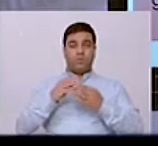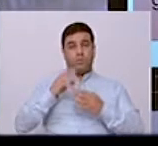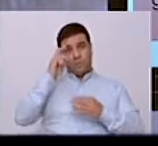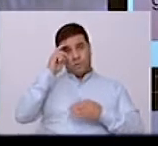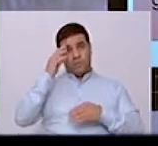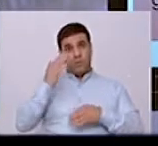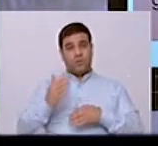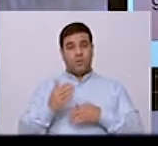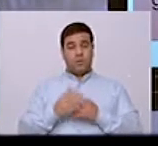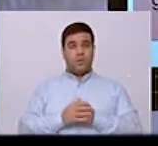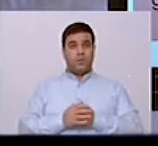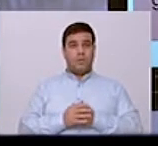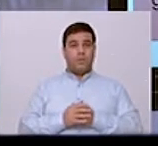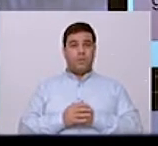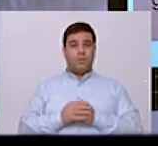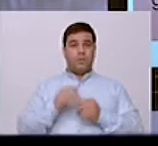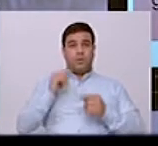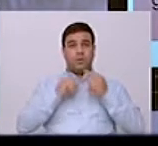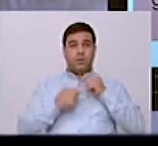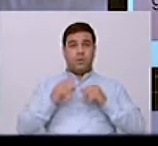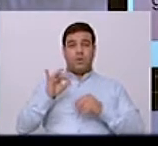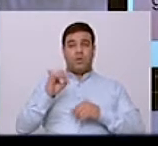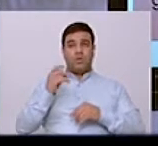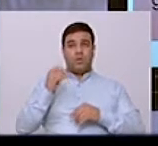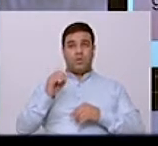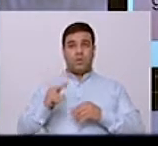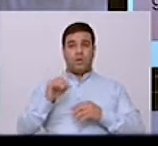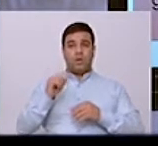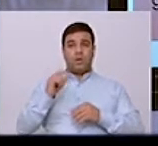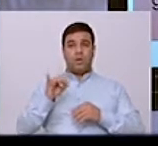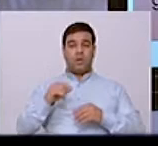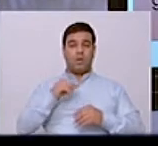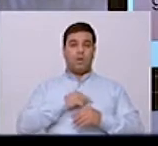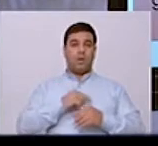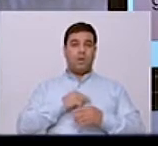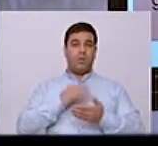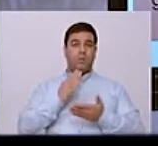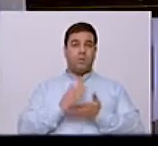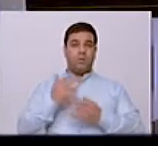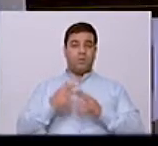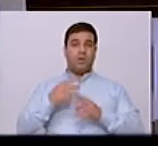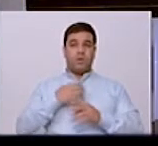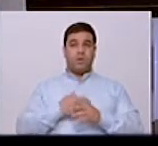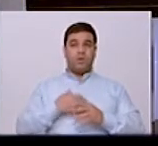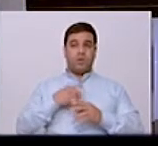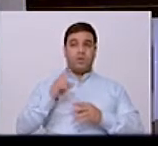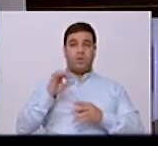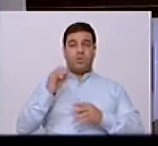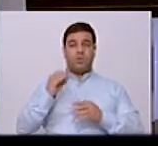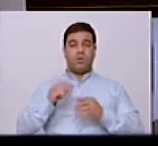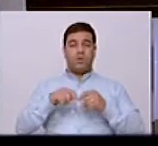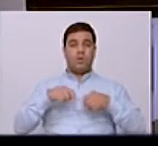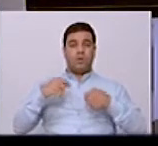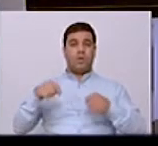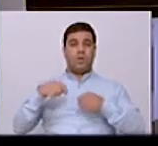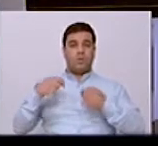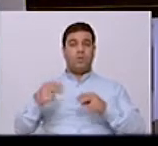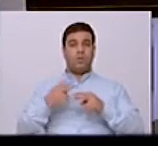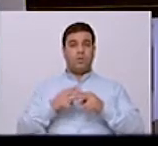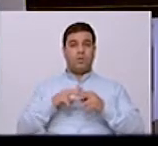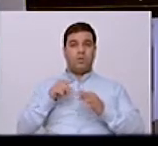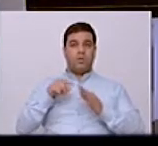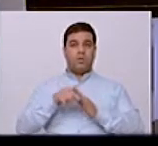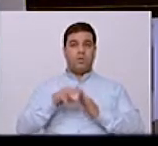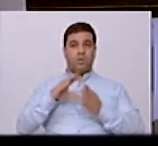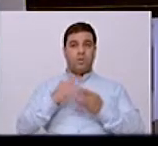davlatlar iqtisodiyoti industrial agrar xarakterga ega bo'lib, asosan xomashyoni yetkazuvchi tarmoqlarga,